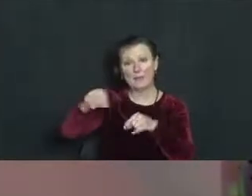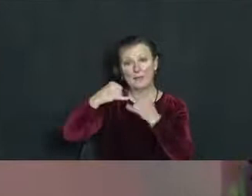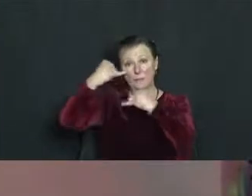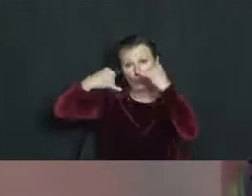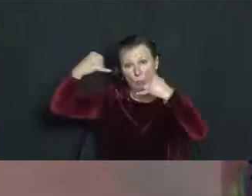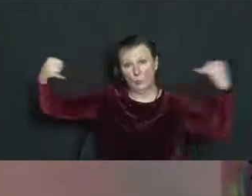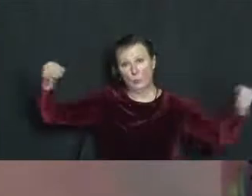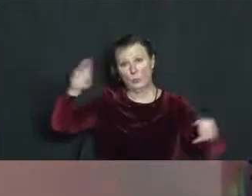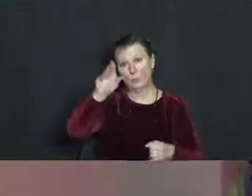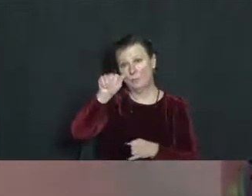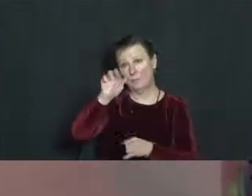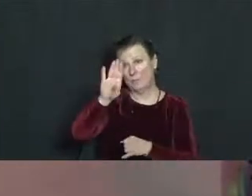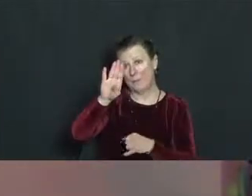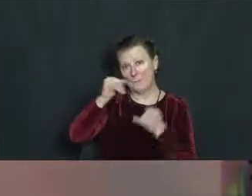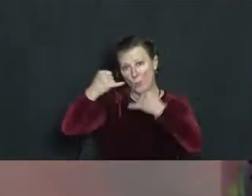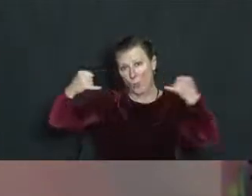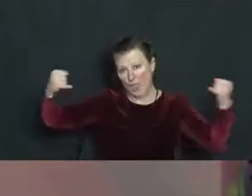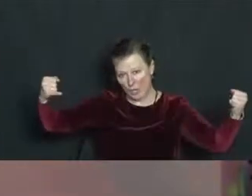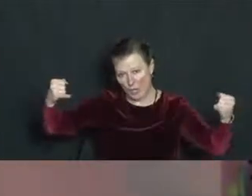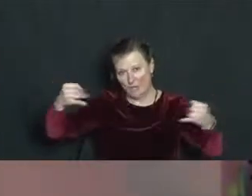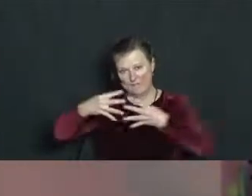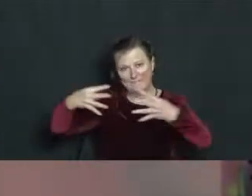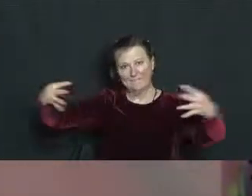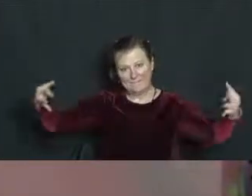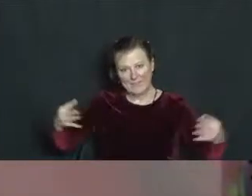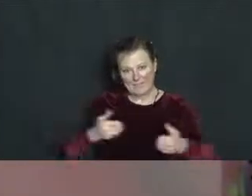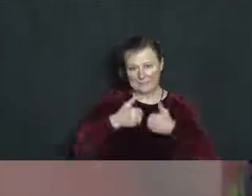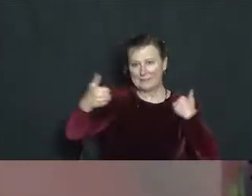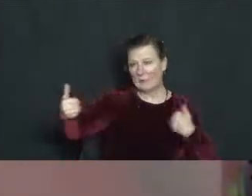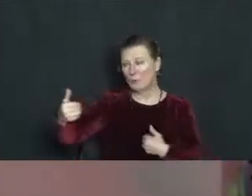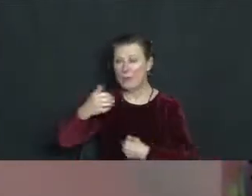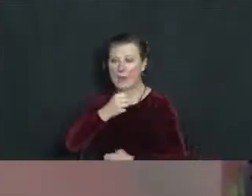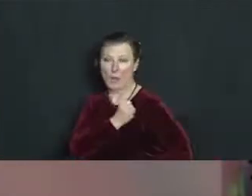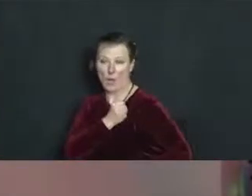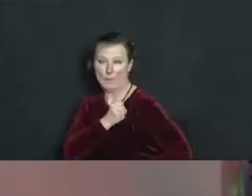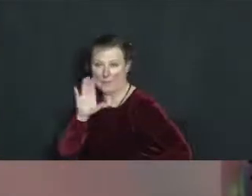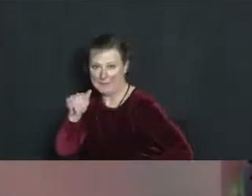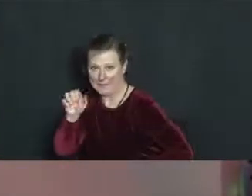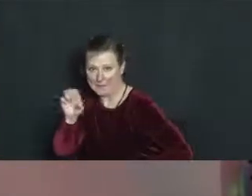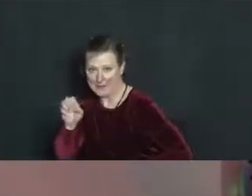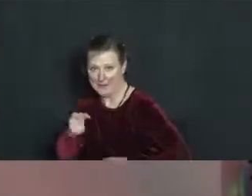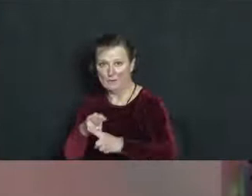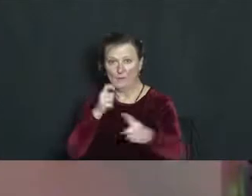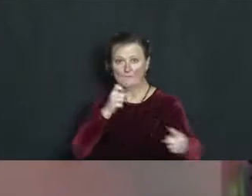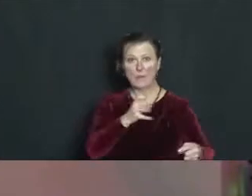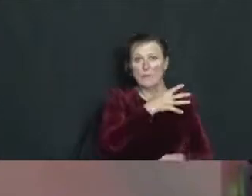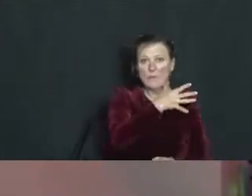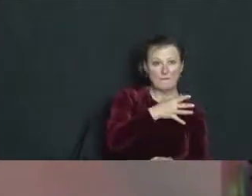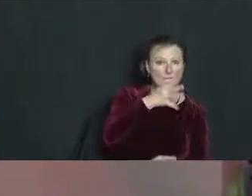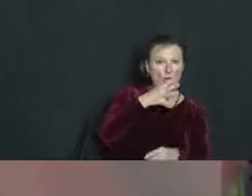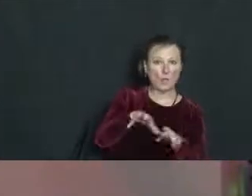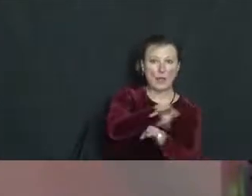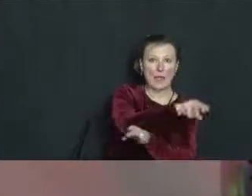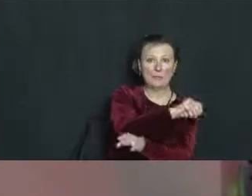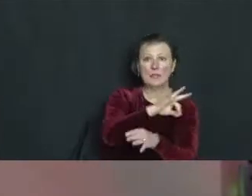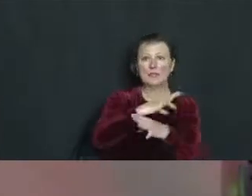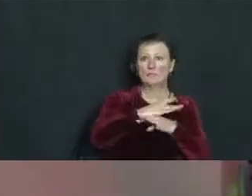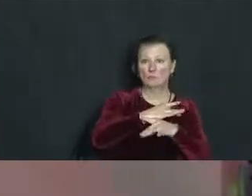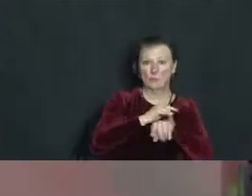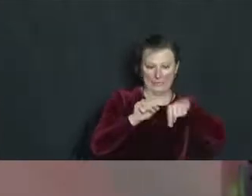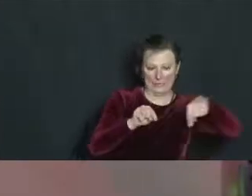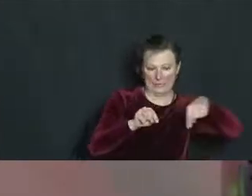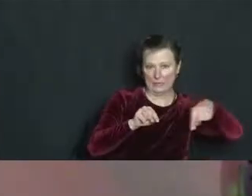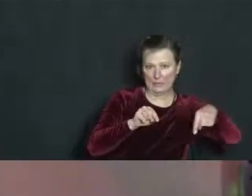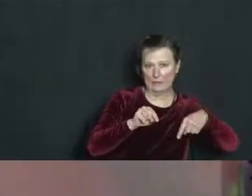the U.S. Army base where we lived from the farms that were outside Straubing, Germany. This was near